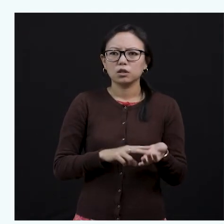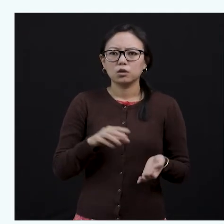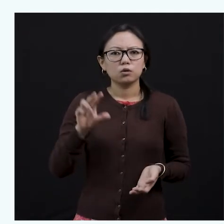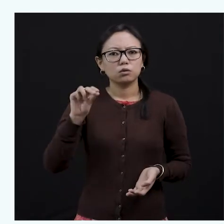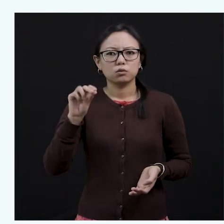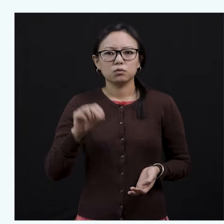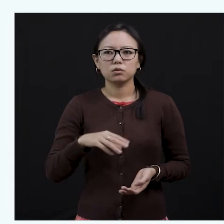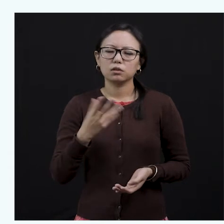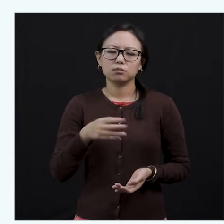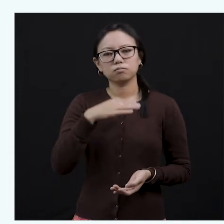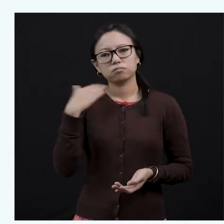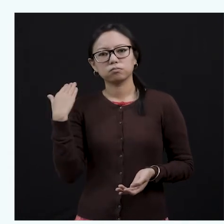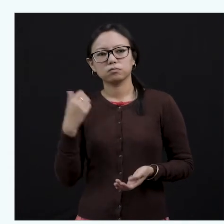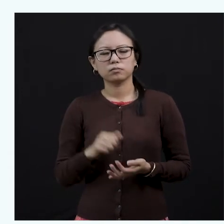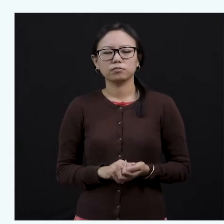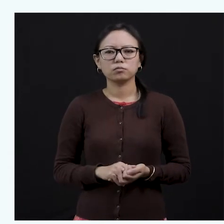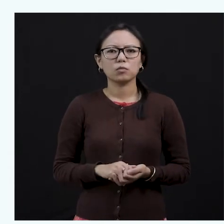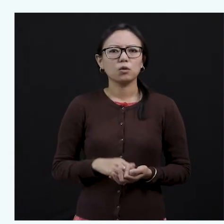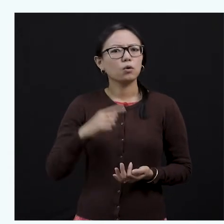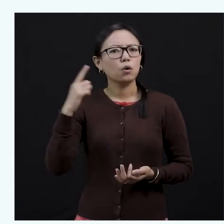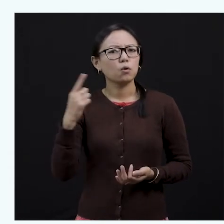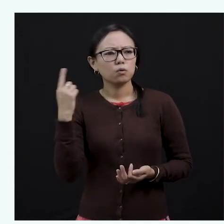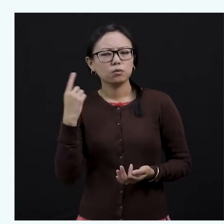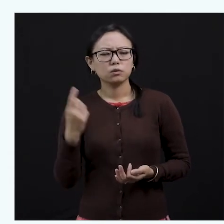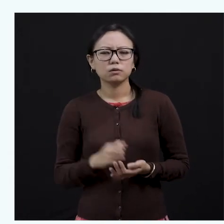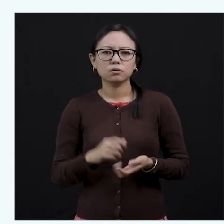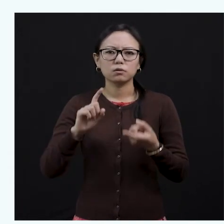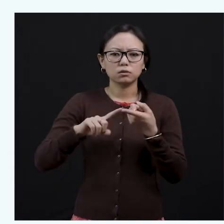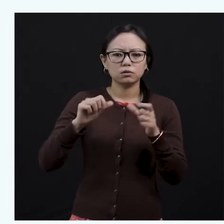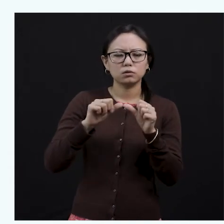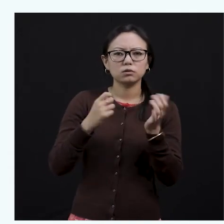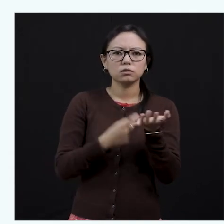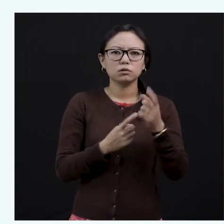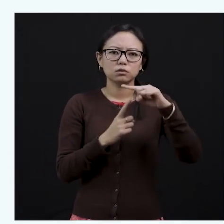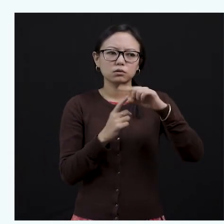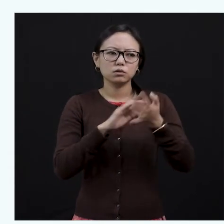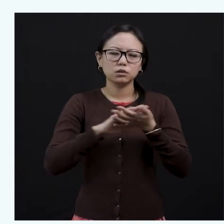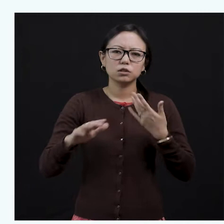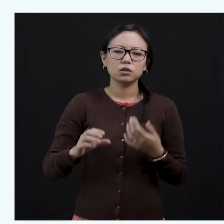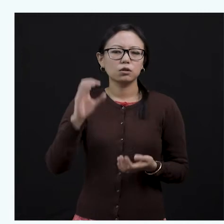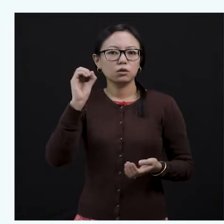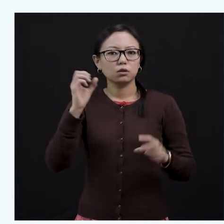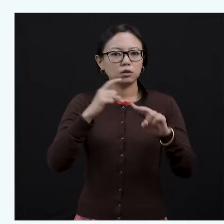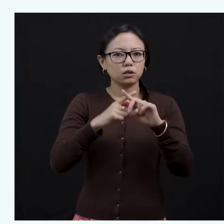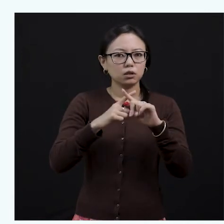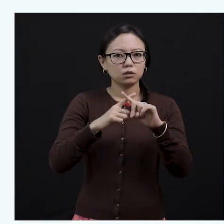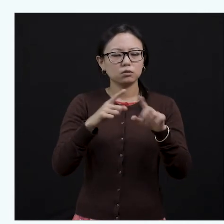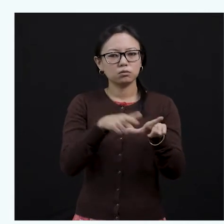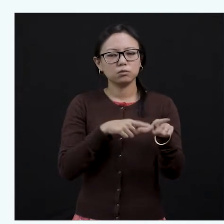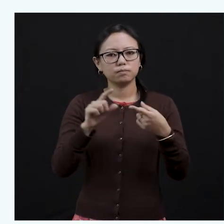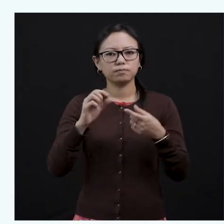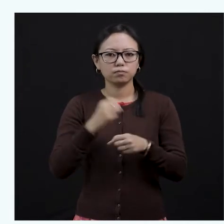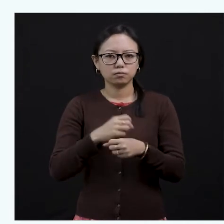this air called oxygen is available. If there is no oxygen, we will die, okay? Because